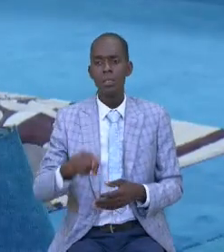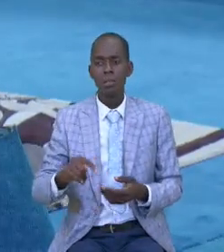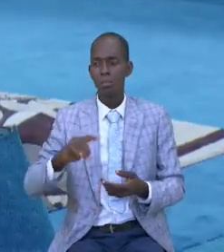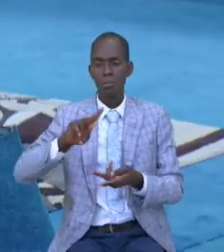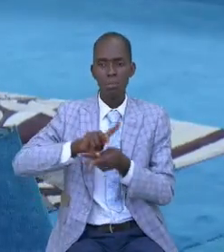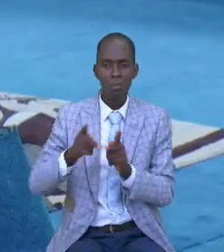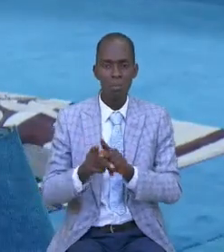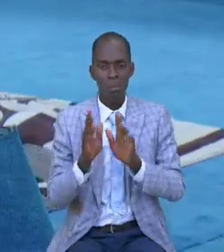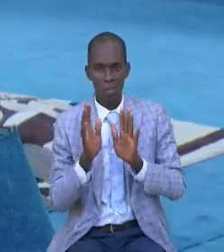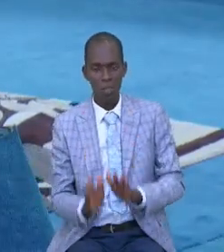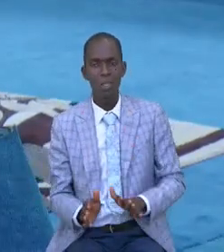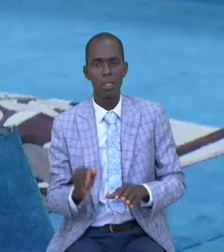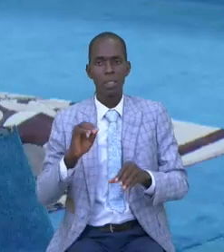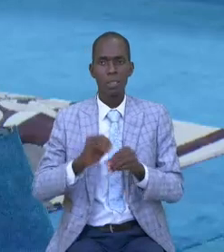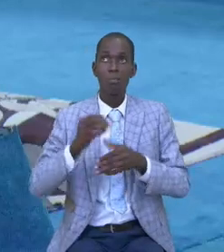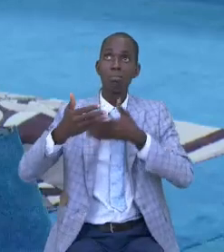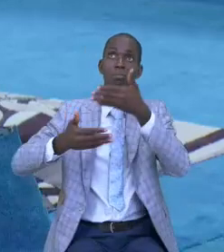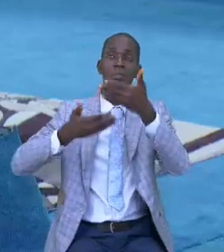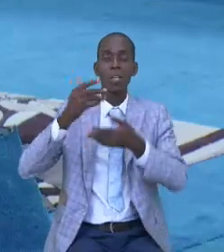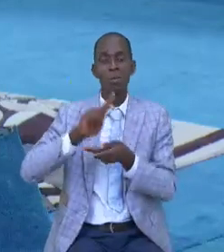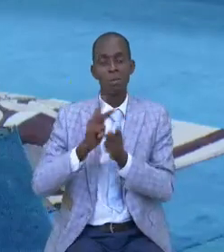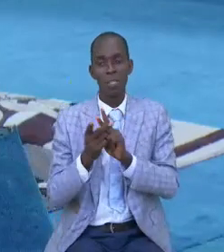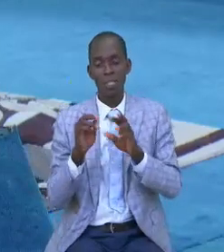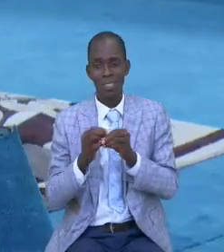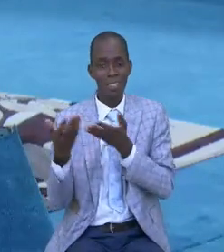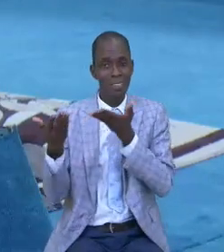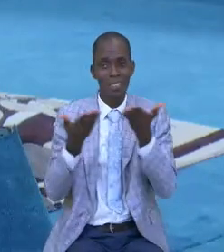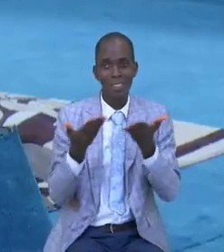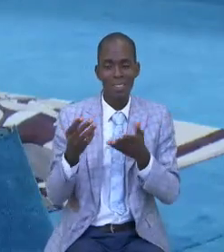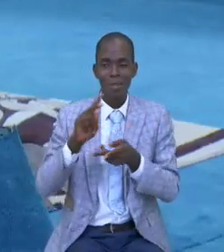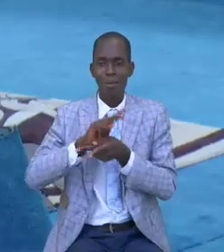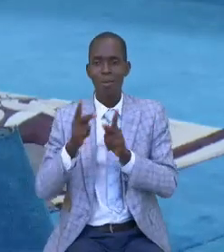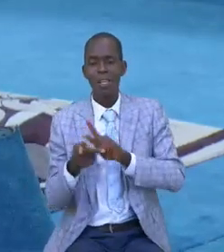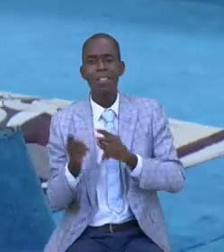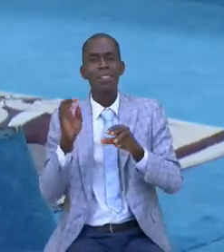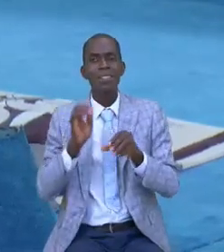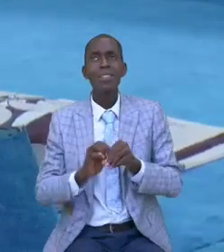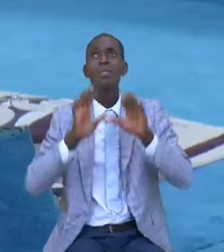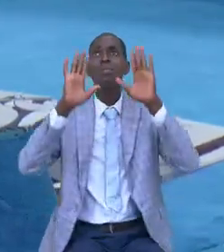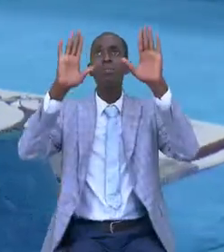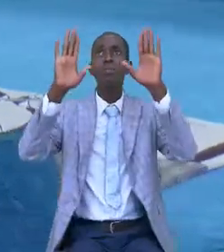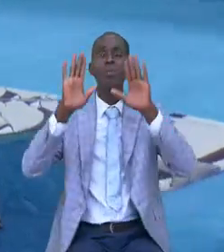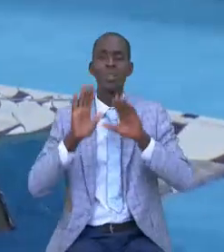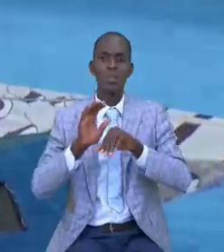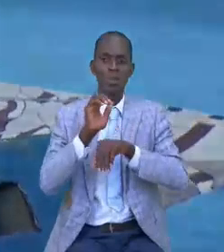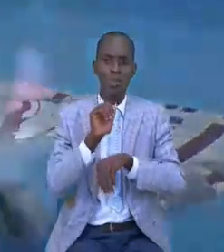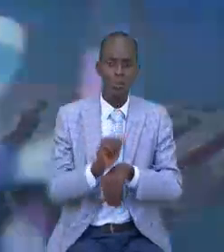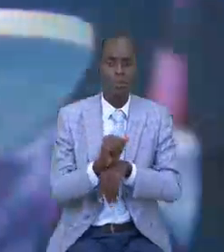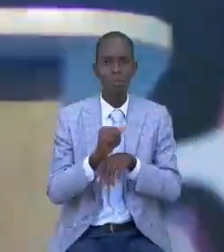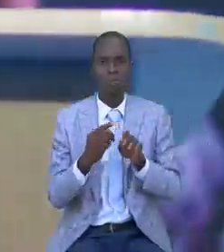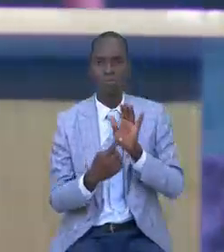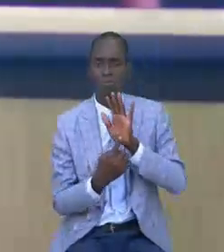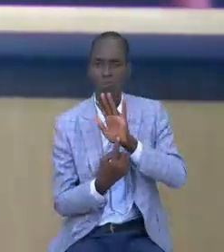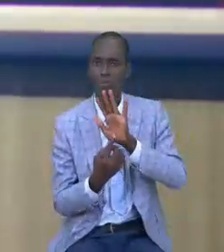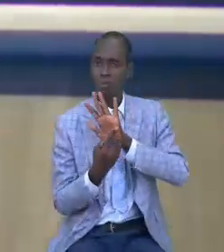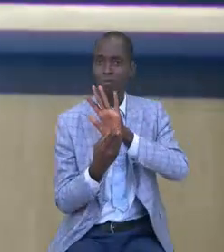in progress, and partner in service, and partner in miracle demonstration that